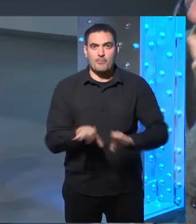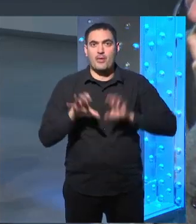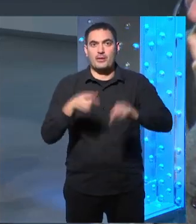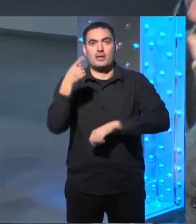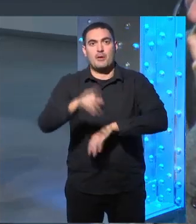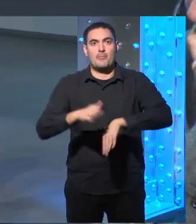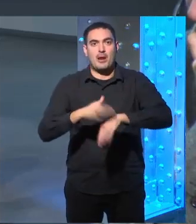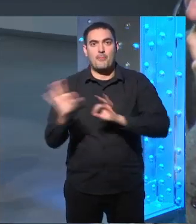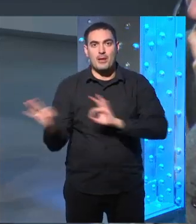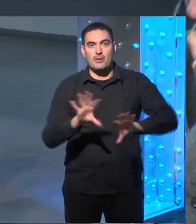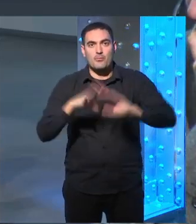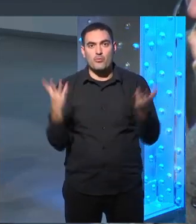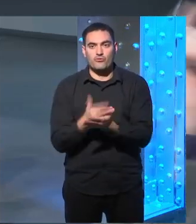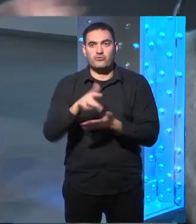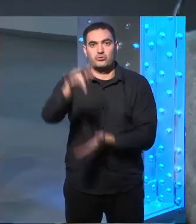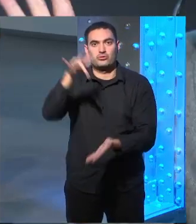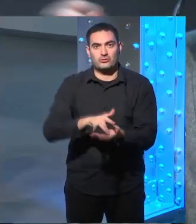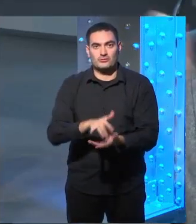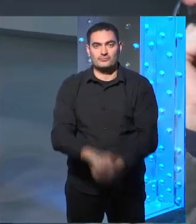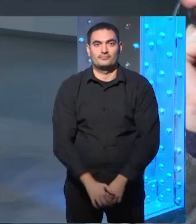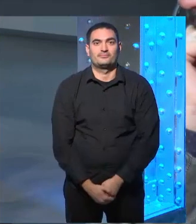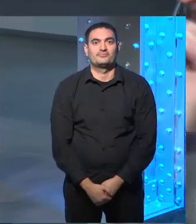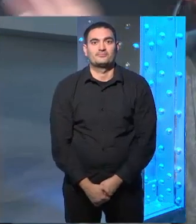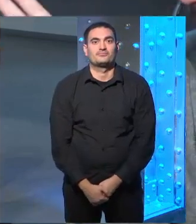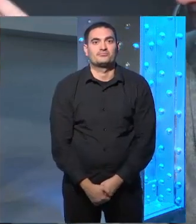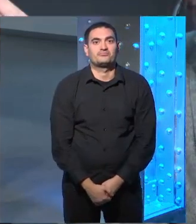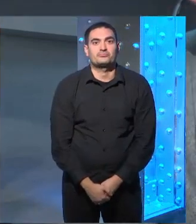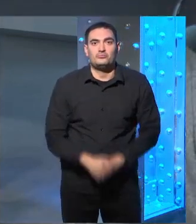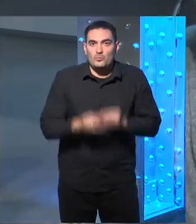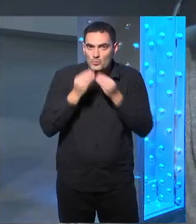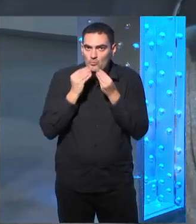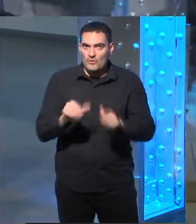skills and to build muscle to be ready to face other challenges.